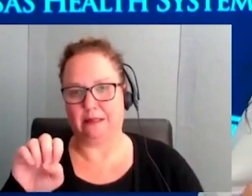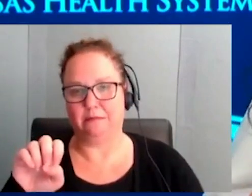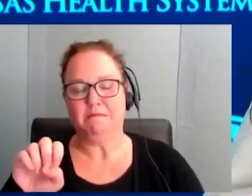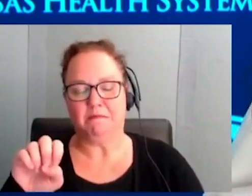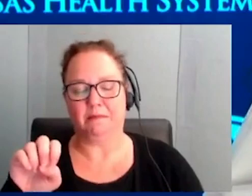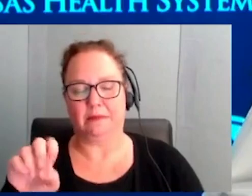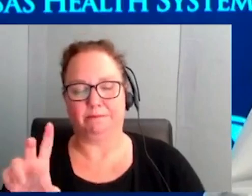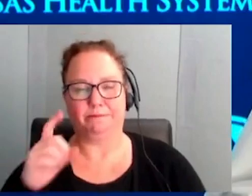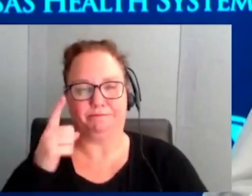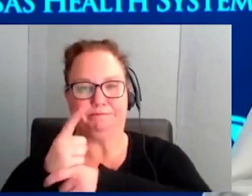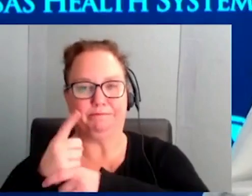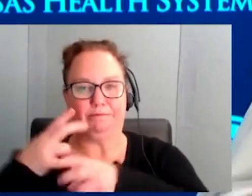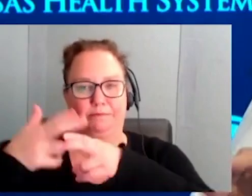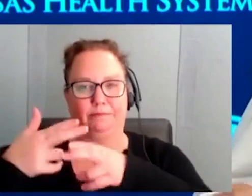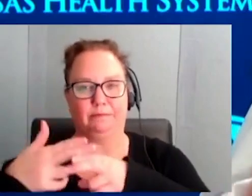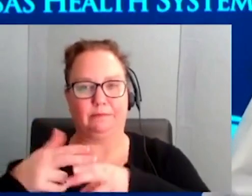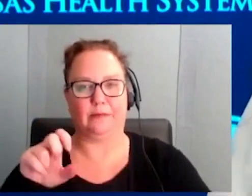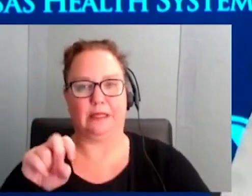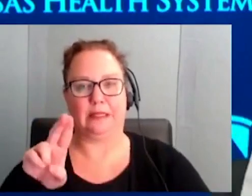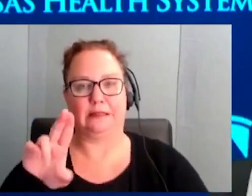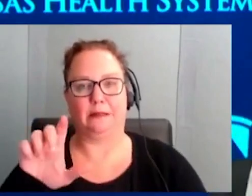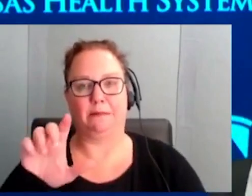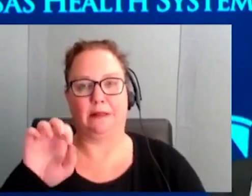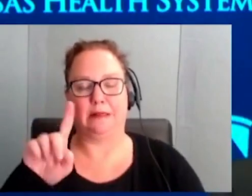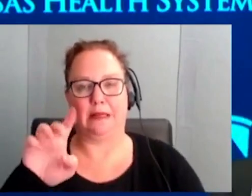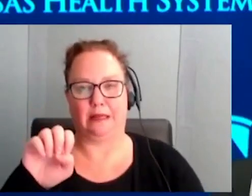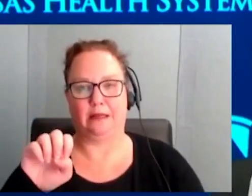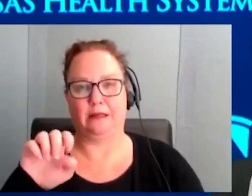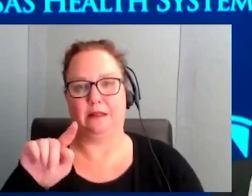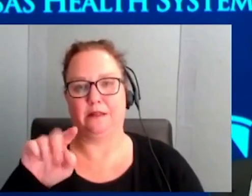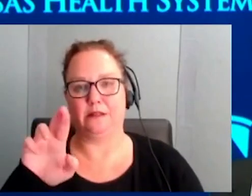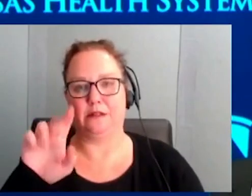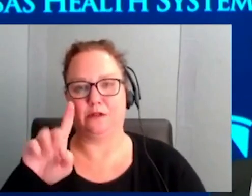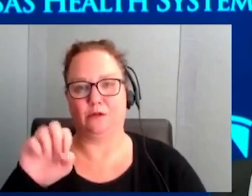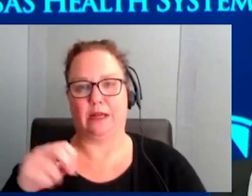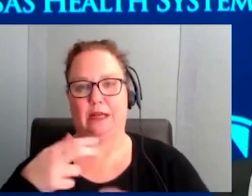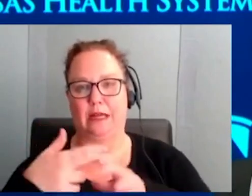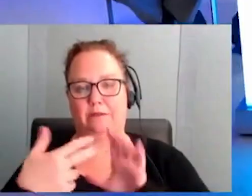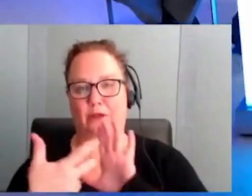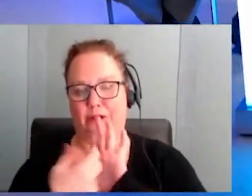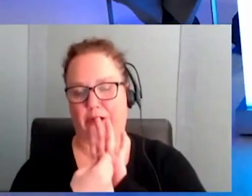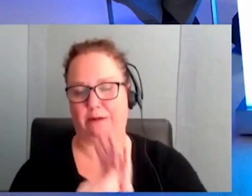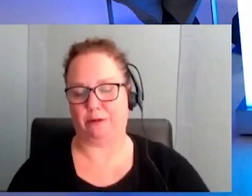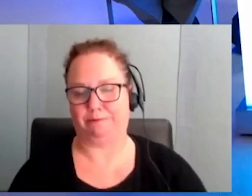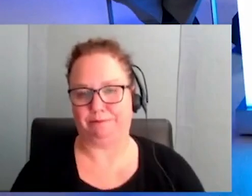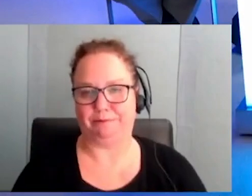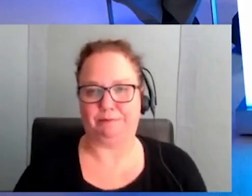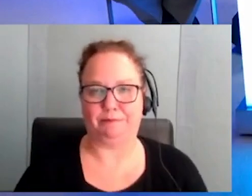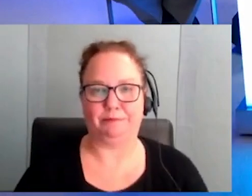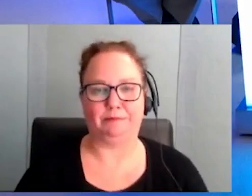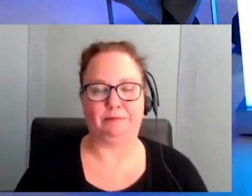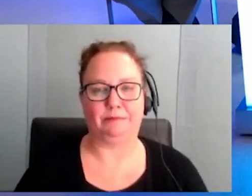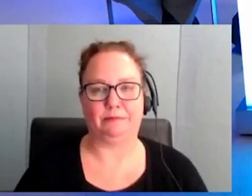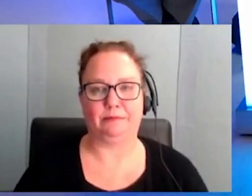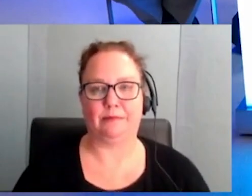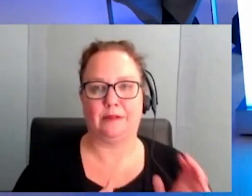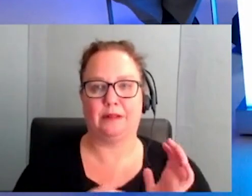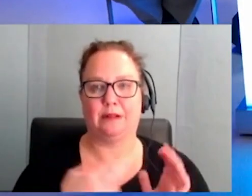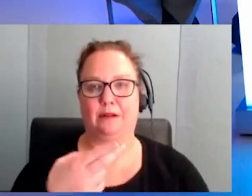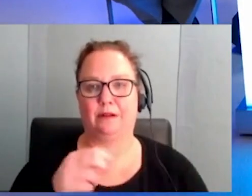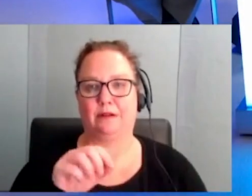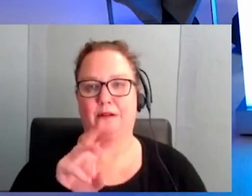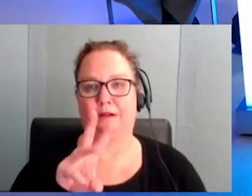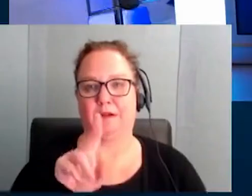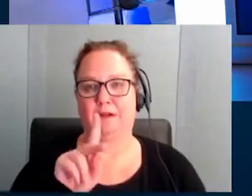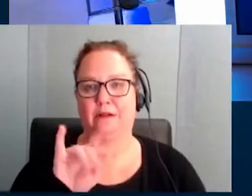this medication is called Sublocade. So this is the trade name for the injectable. Gotcha. Okay. Dr. Hawkinson. Yeah. Okay, you're